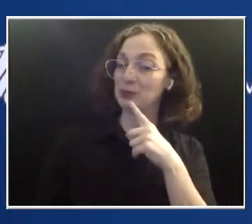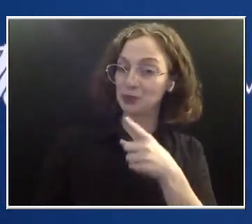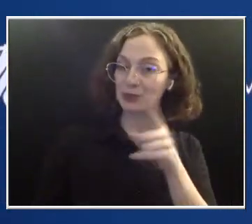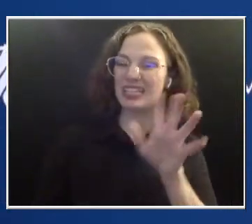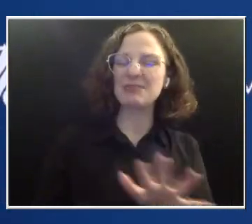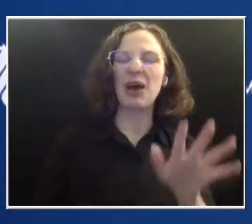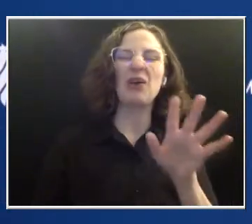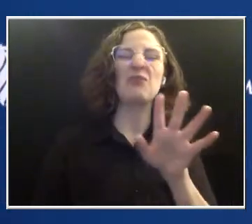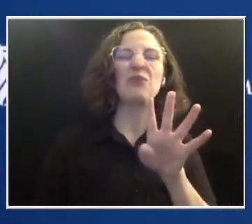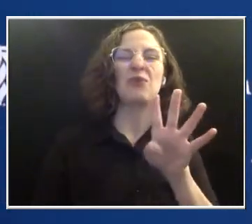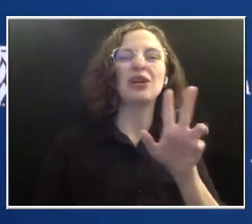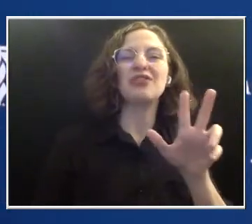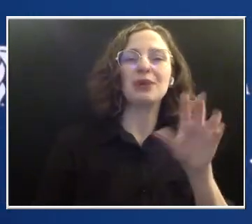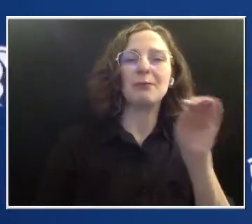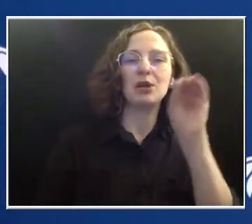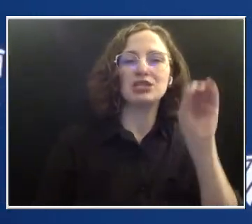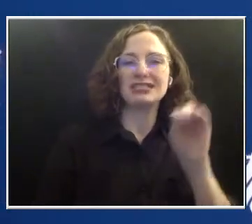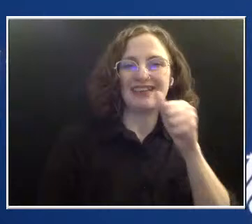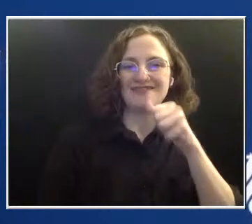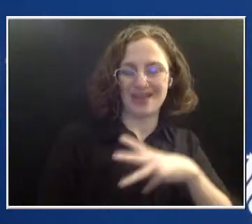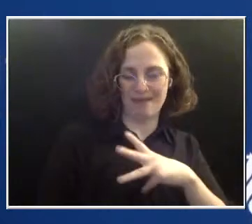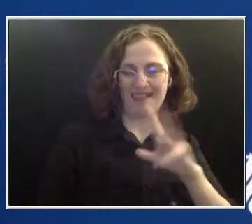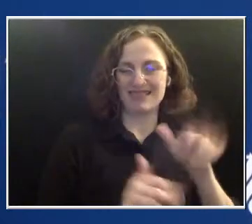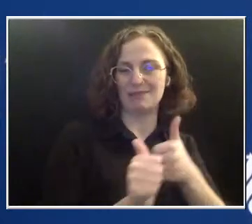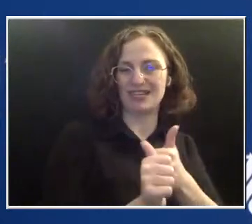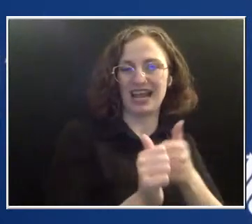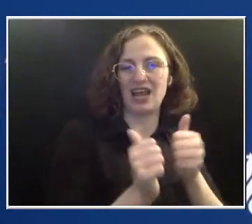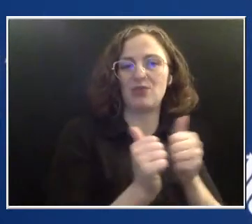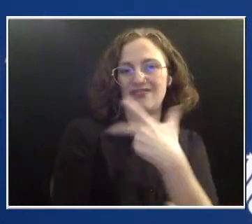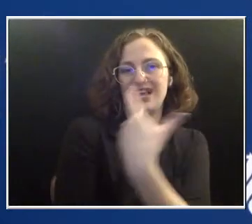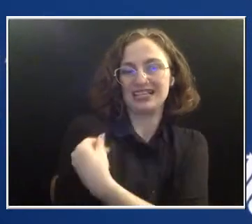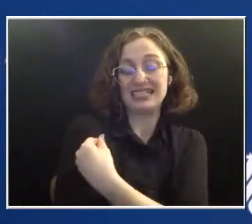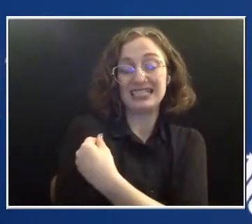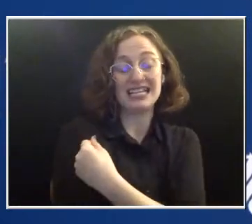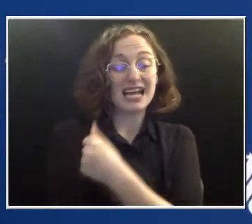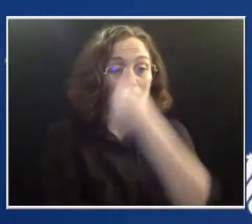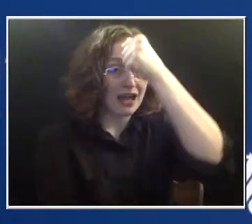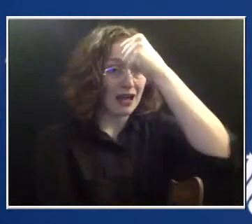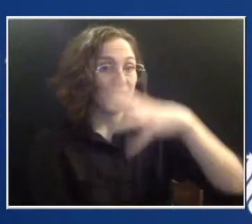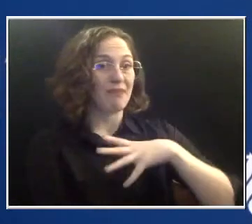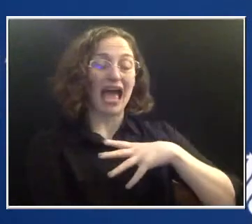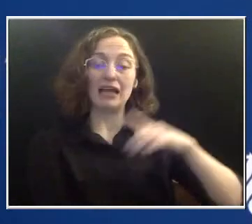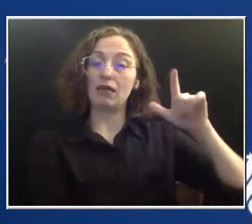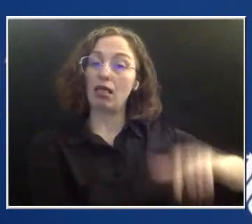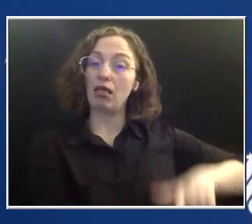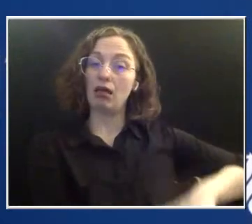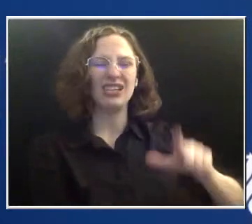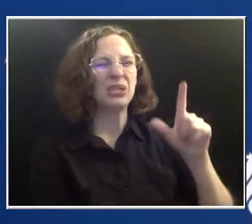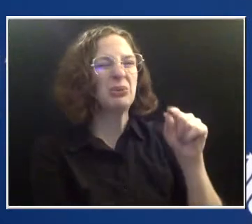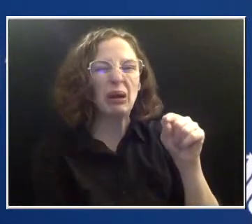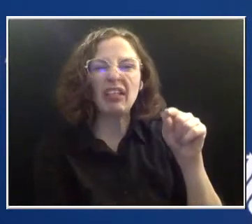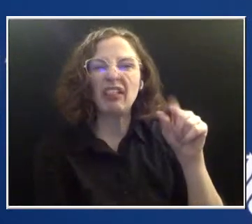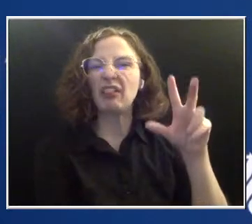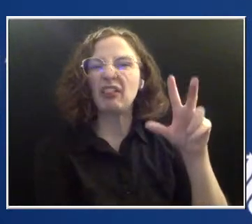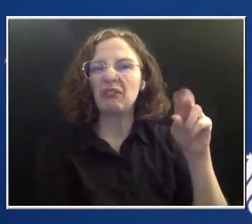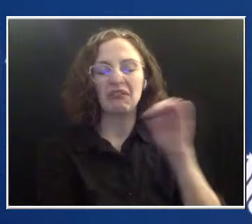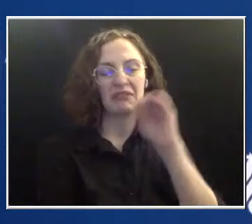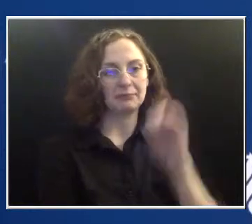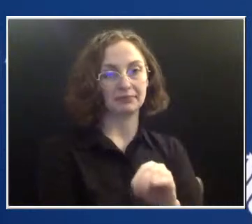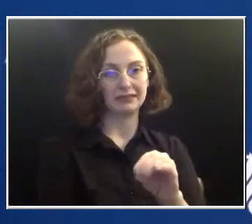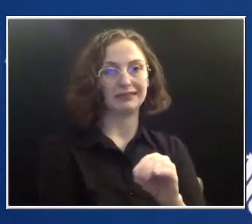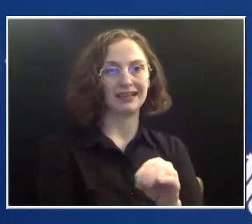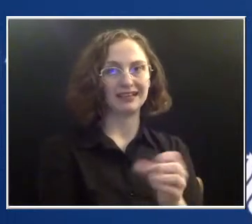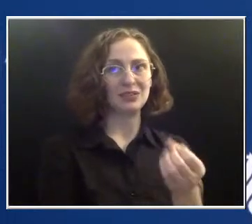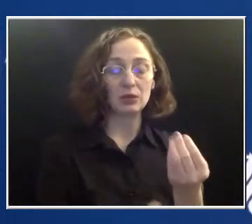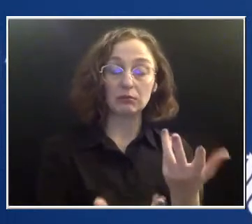to date with their vaccines, and it's even lower for males, 20 to 30%. So extremely low numbers on something that can be preventing so